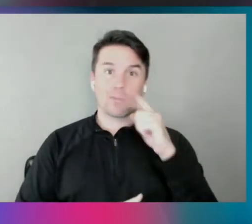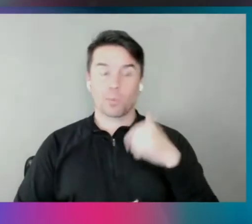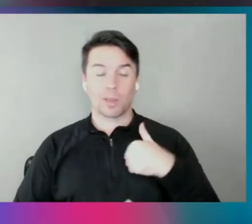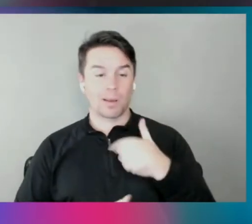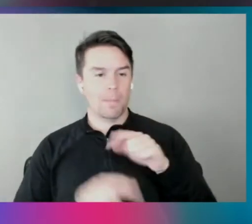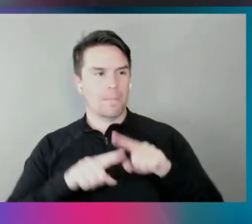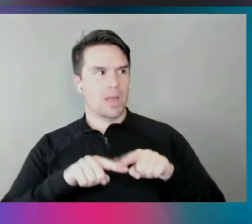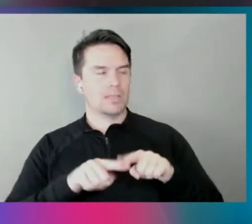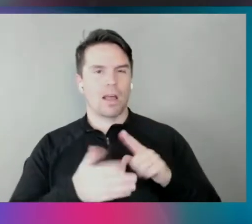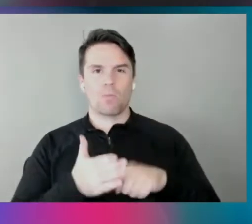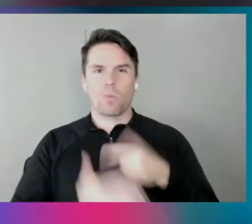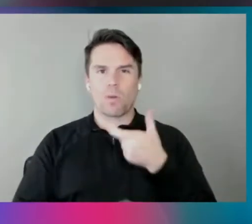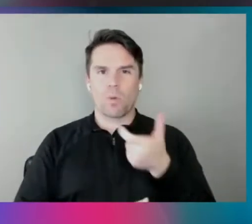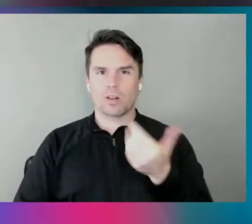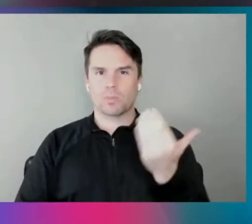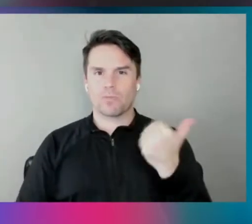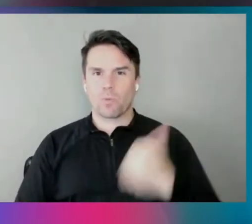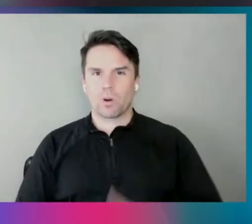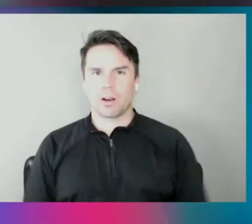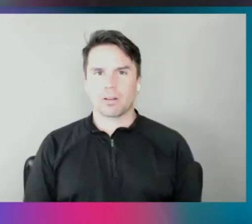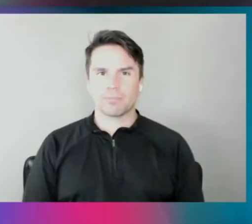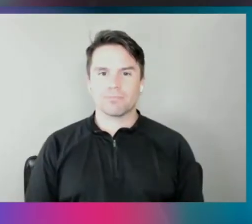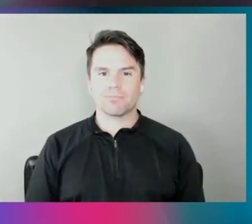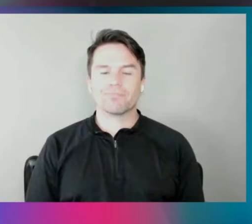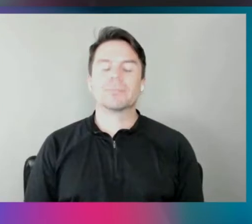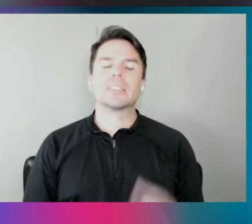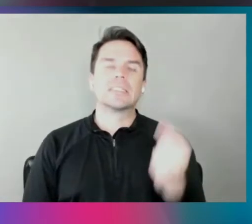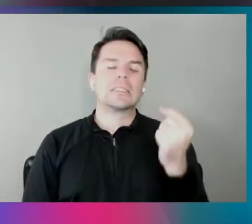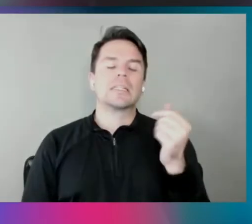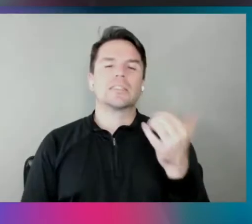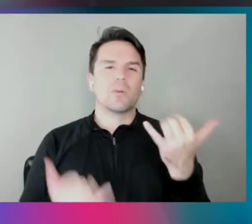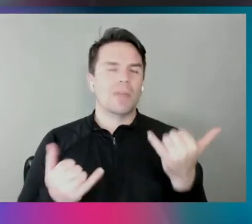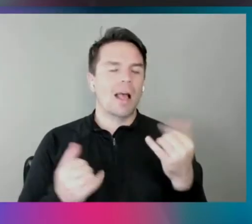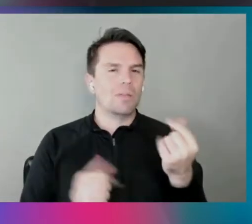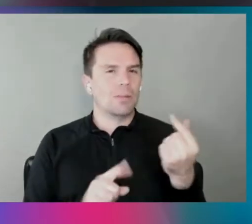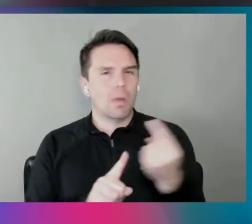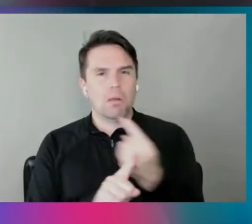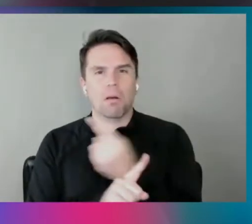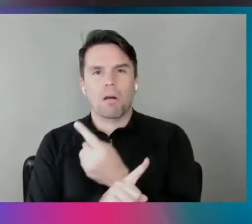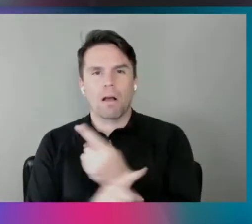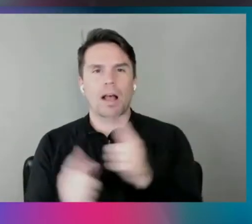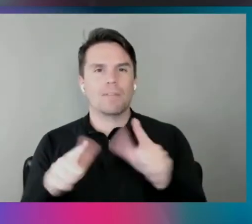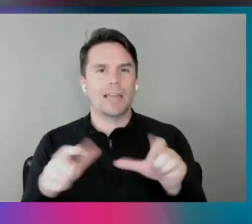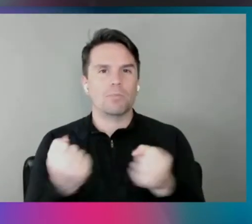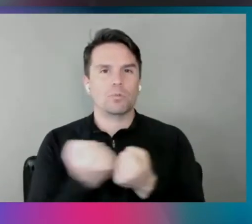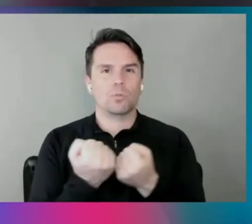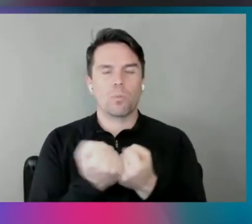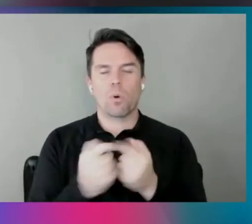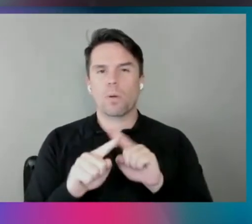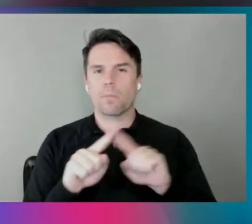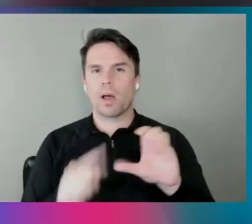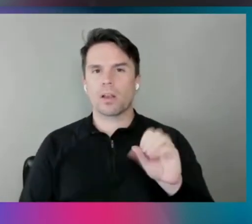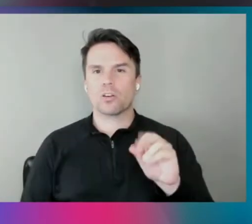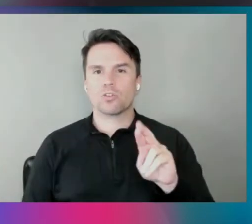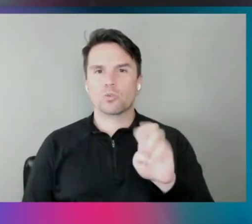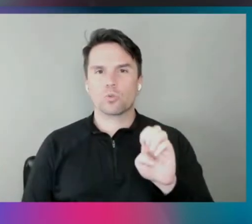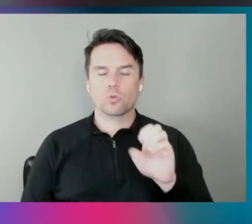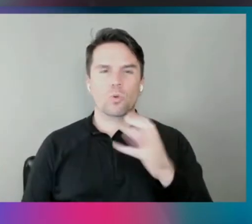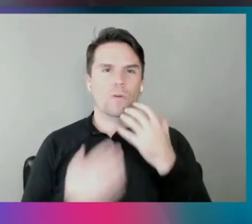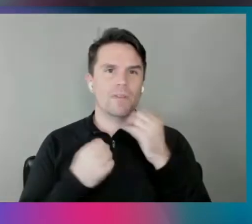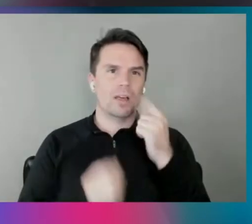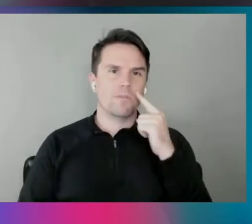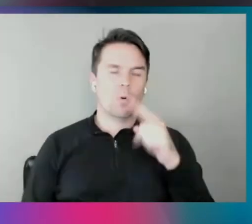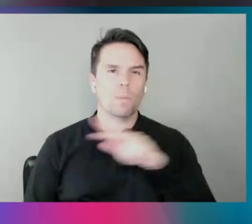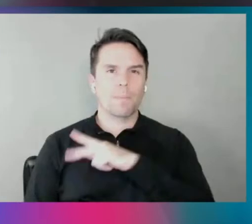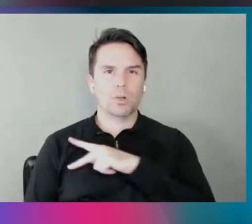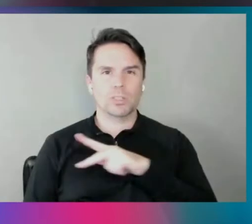I think it's important because it's the core value proposition for Personalize is that following someone's, to